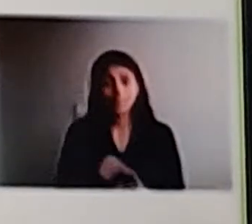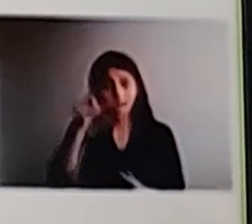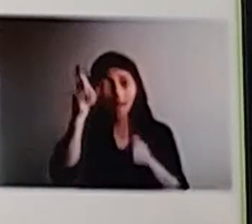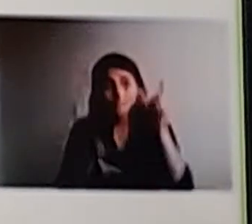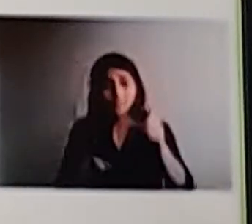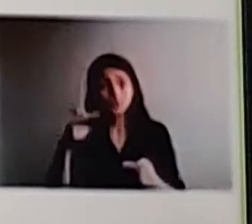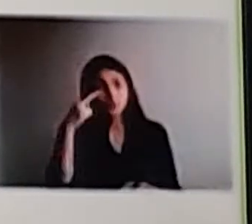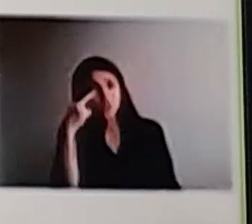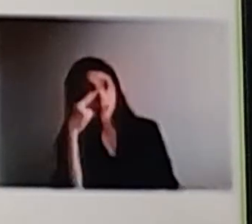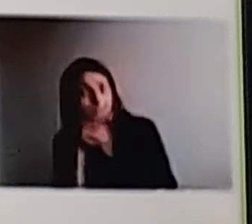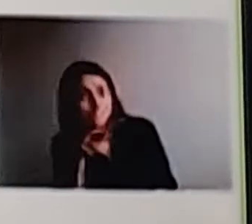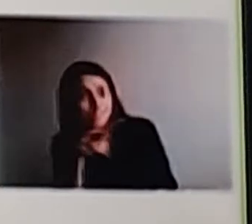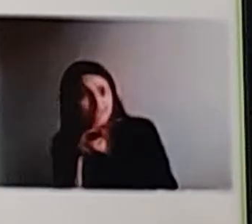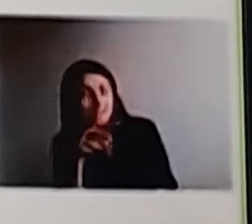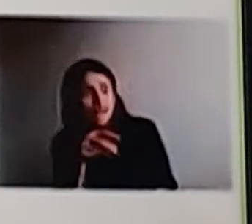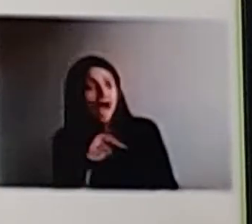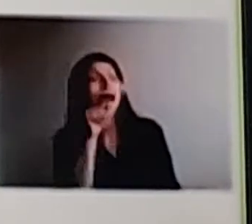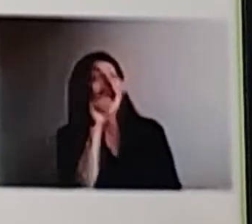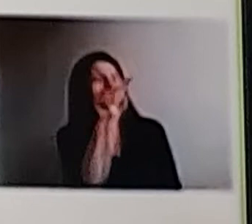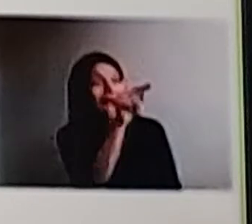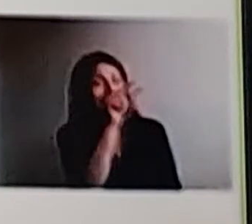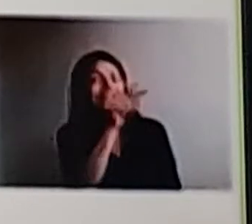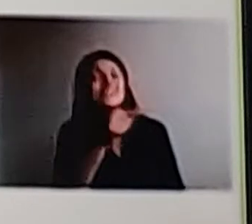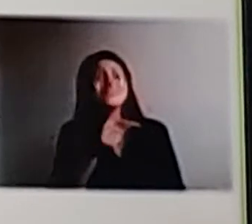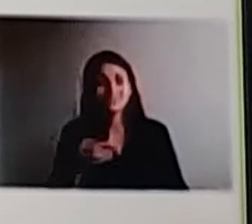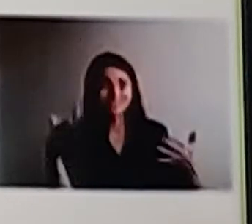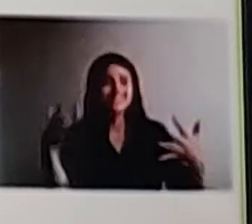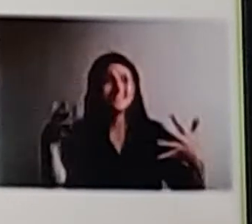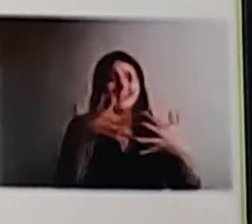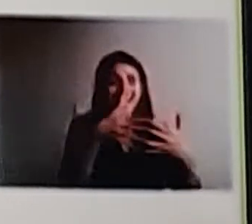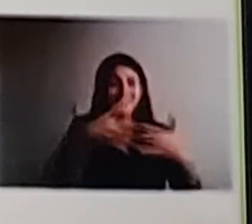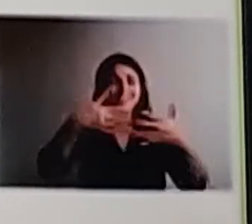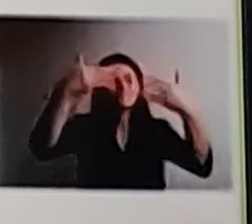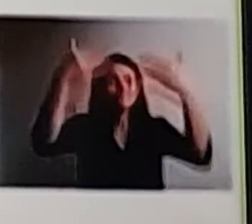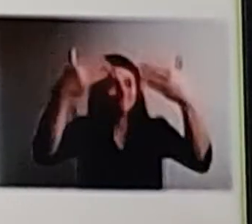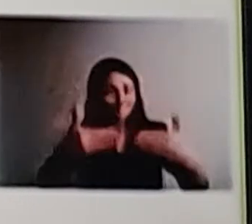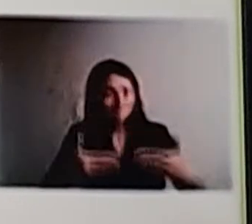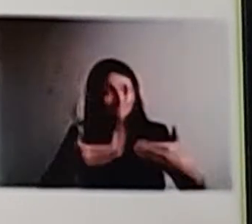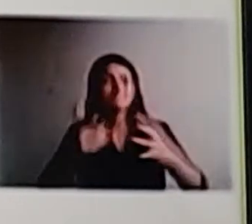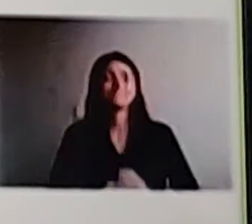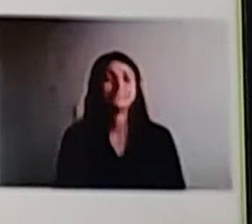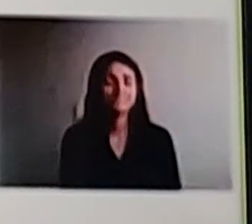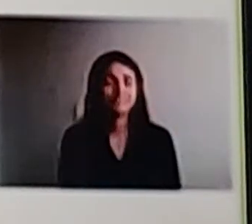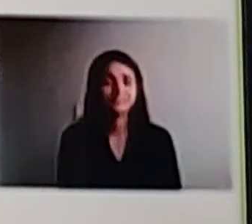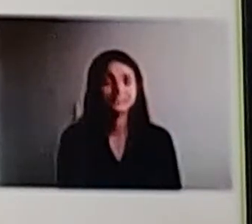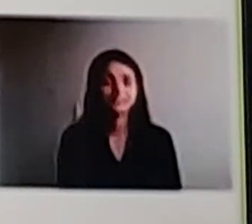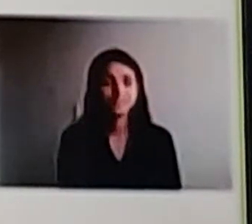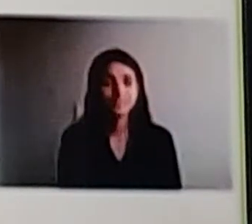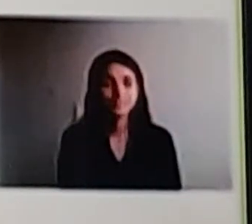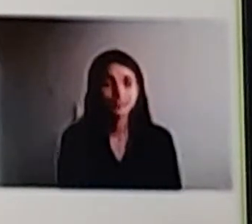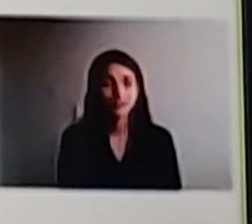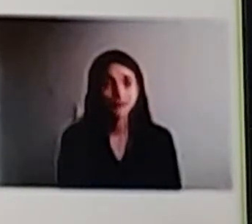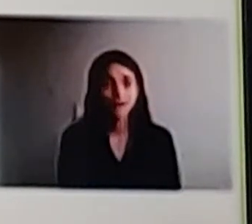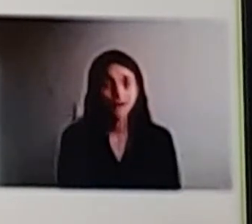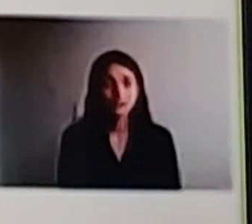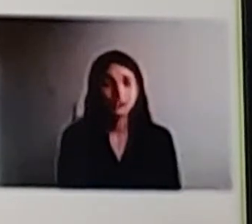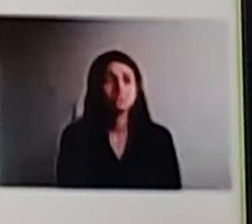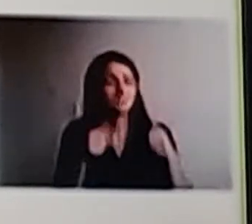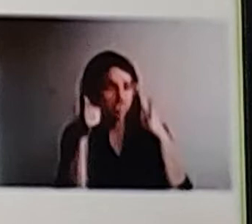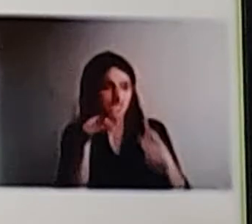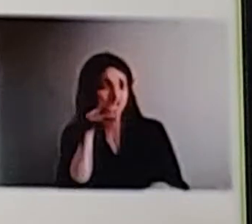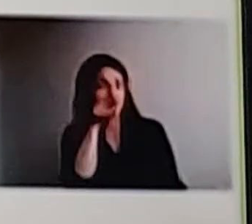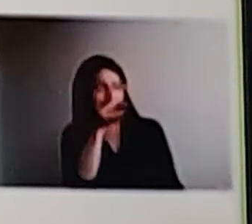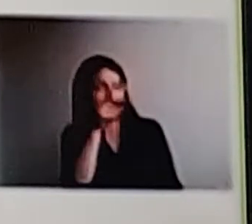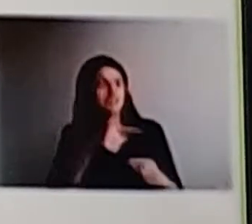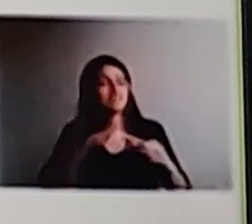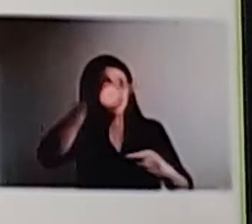is authorized by World Disability Union, and he can use this place. That means he knows that there is a ramp, there